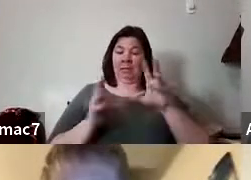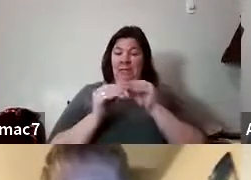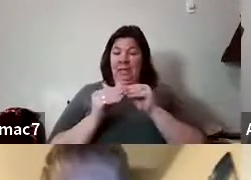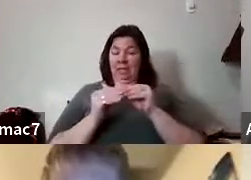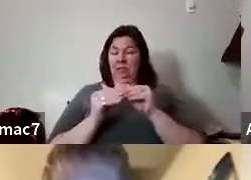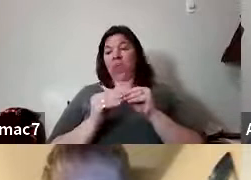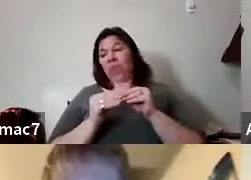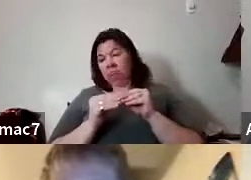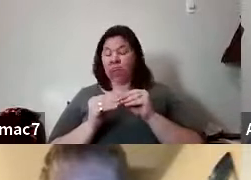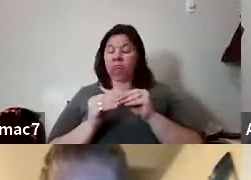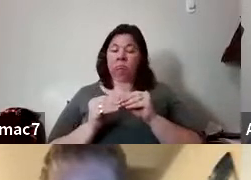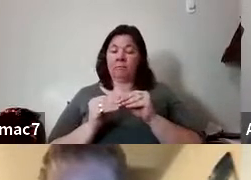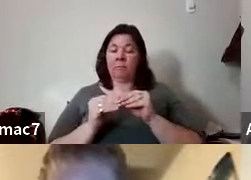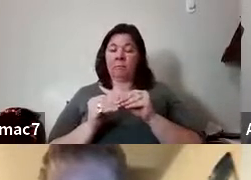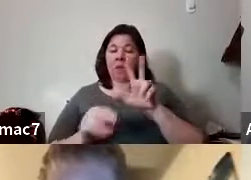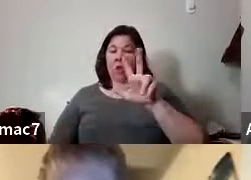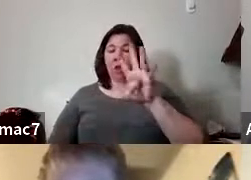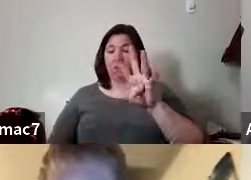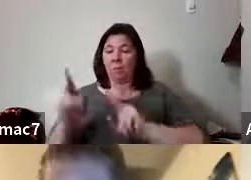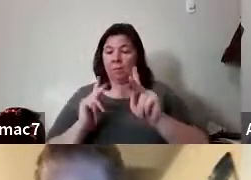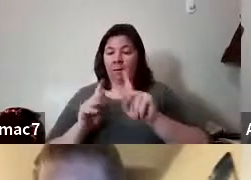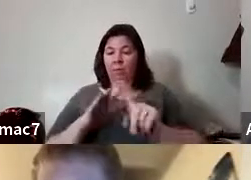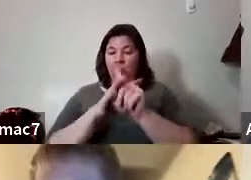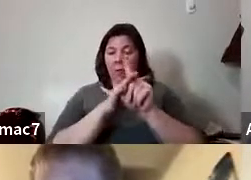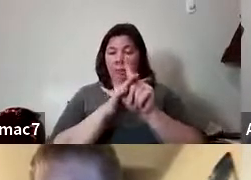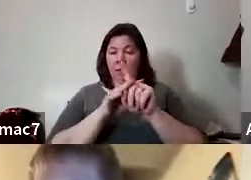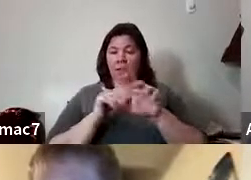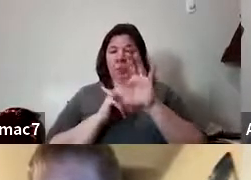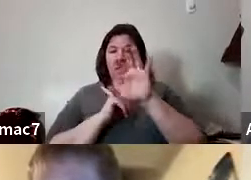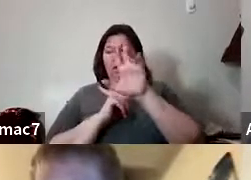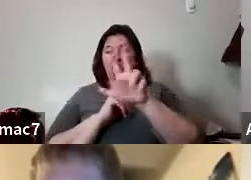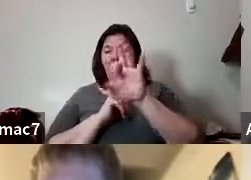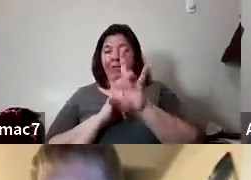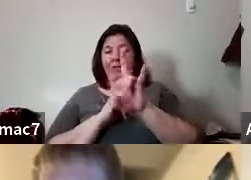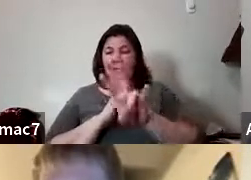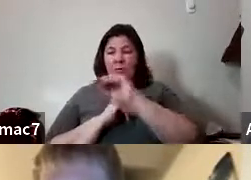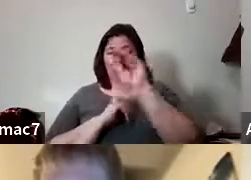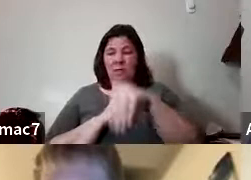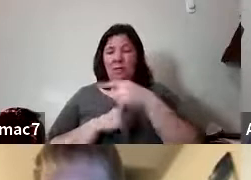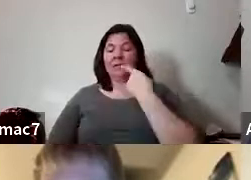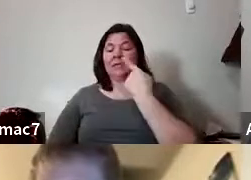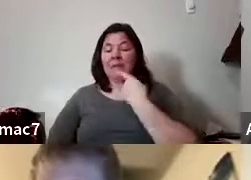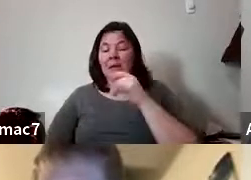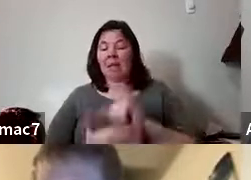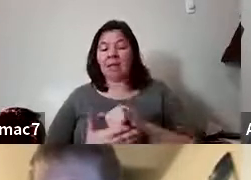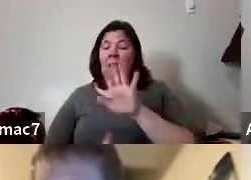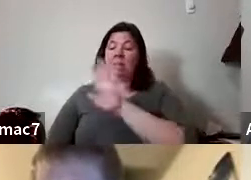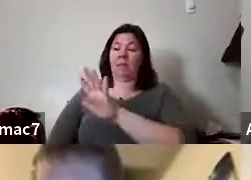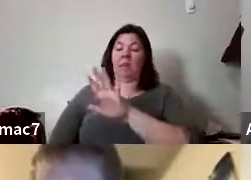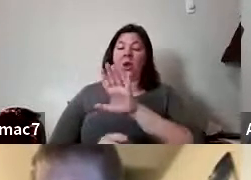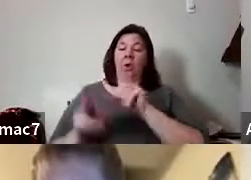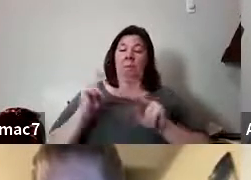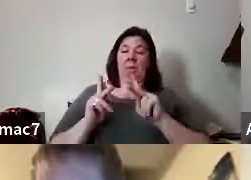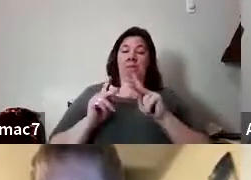And 34 people, that's 37%, say that their prospects are on